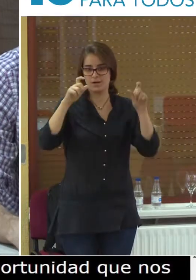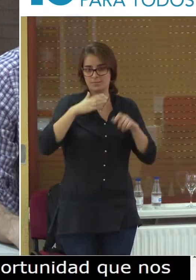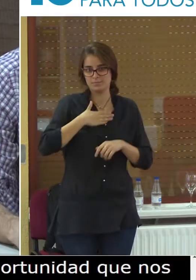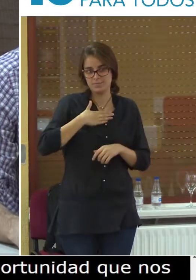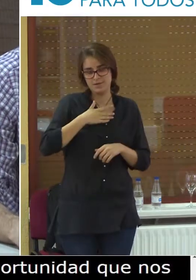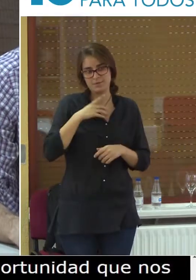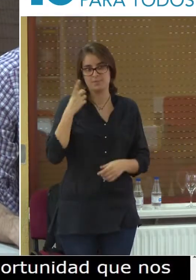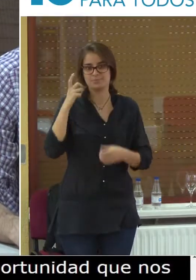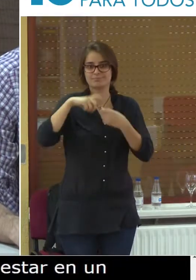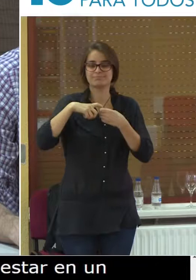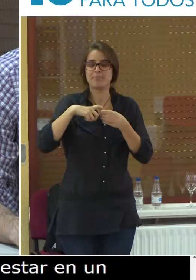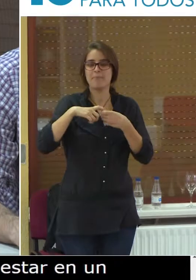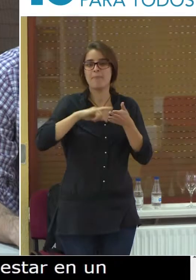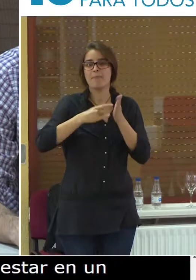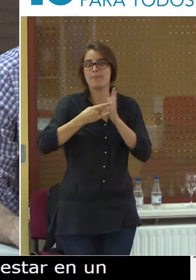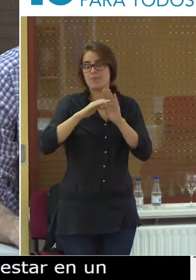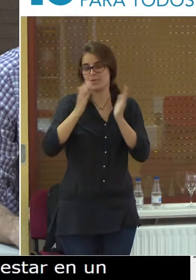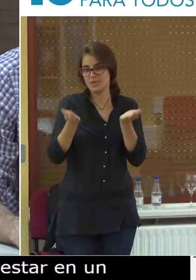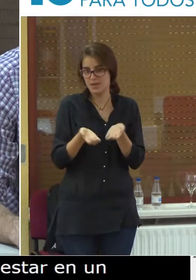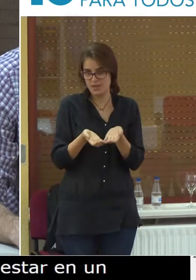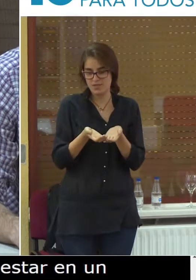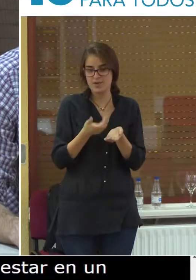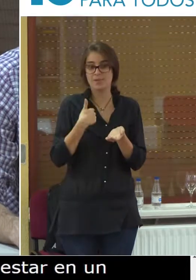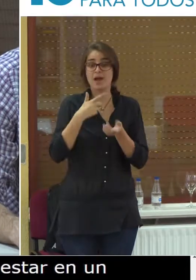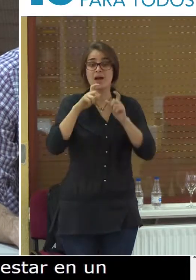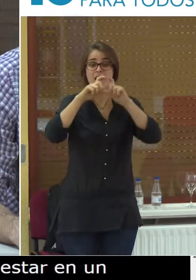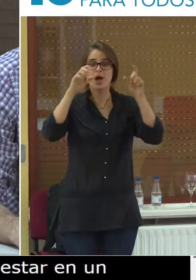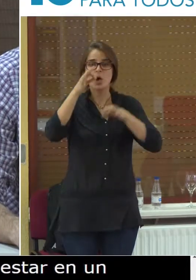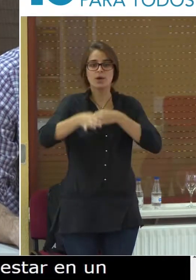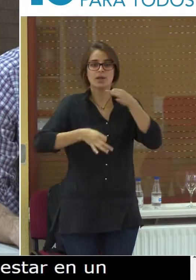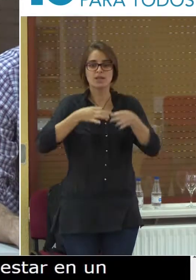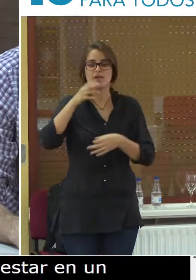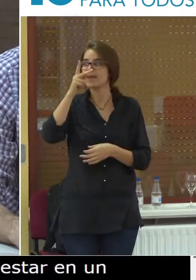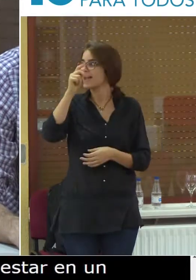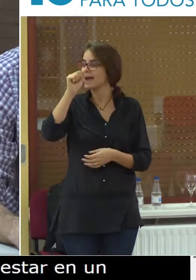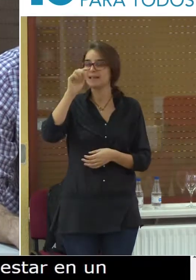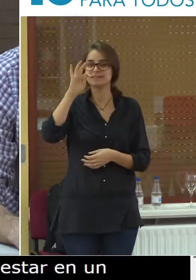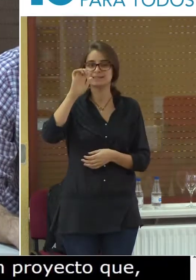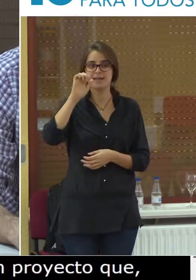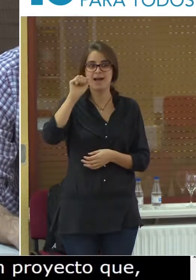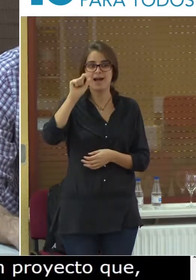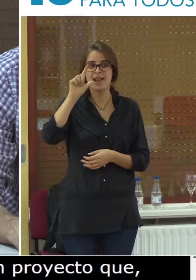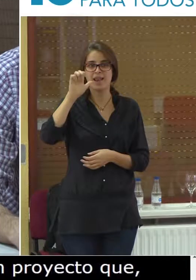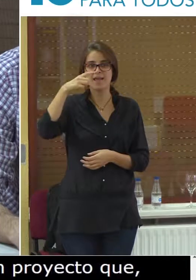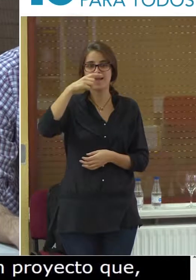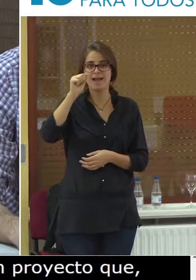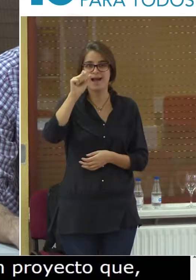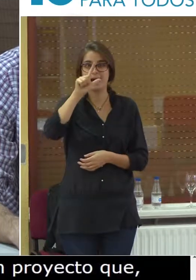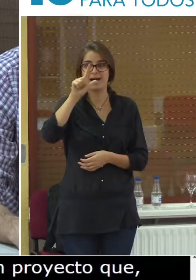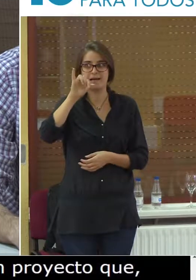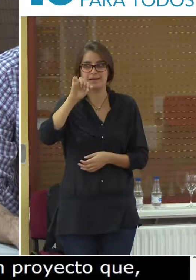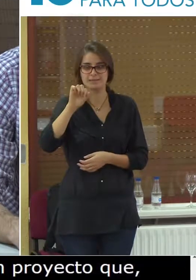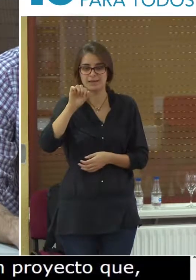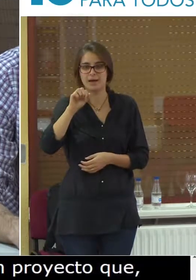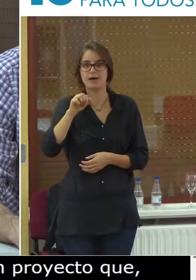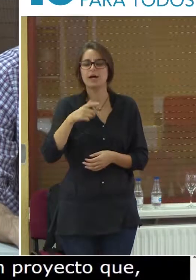this International Congress to be able to explain my project. It's something we've